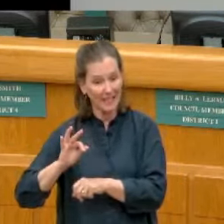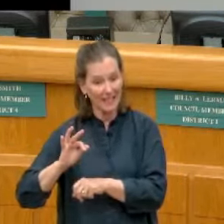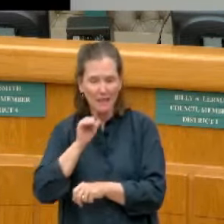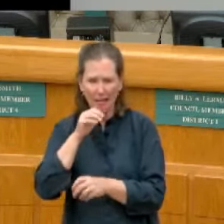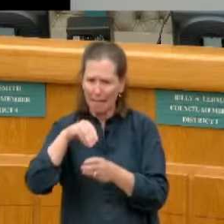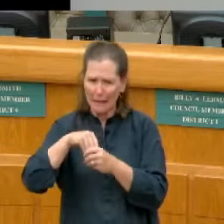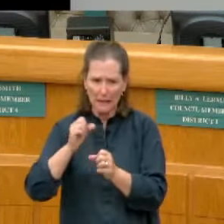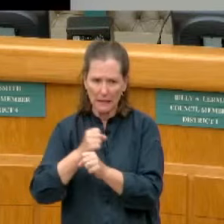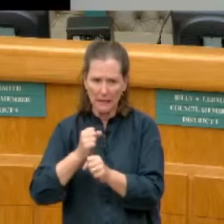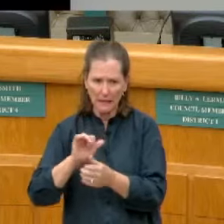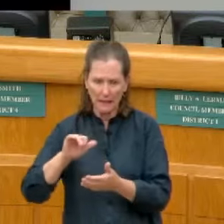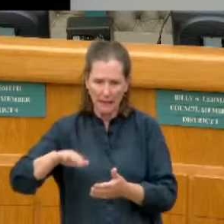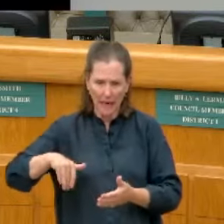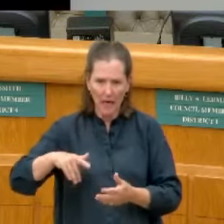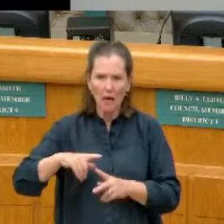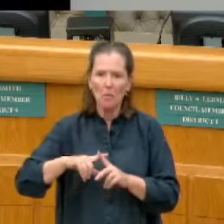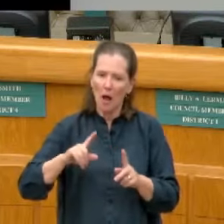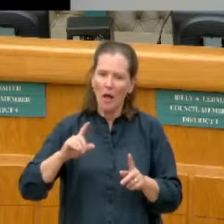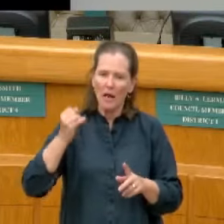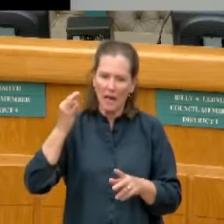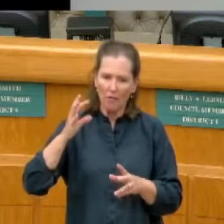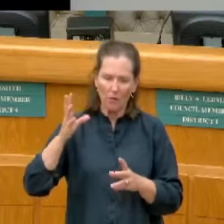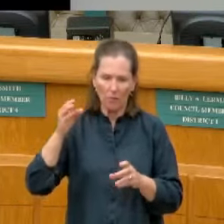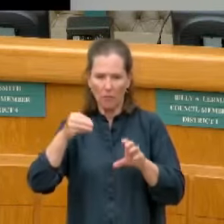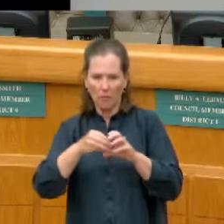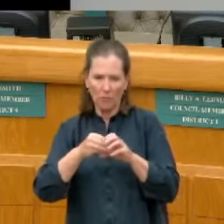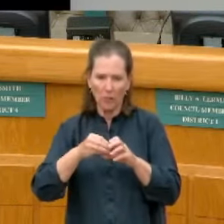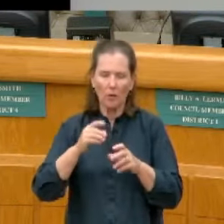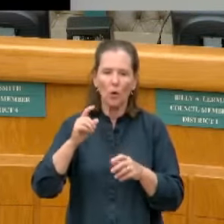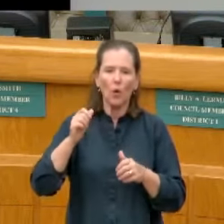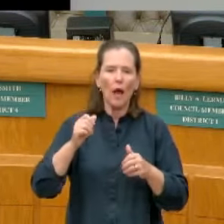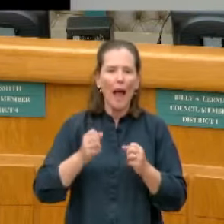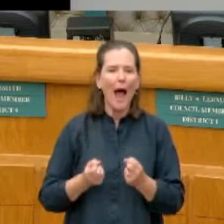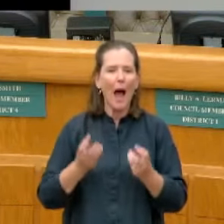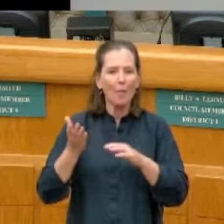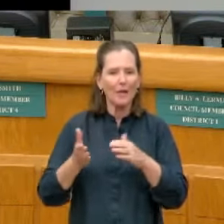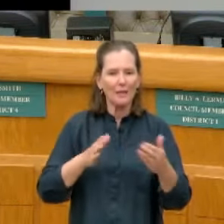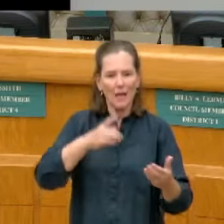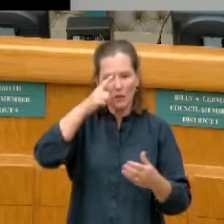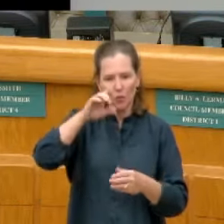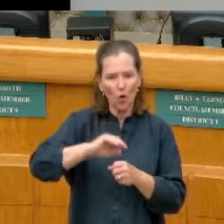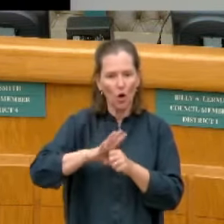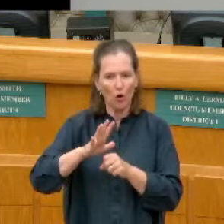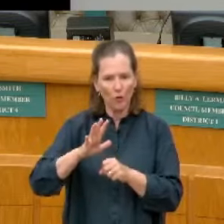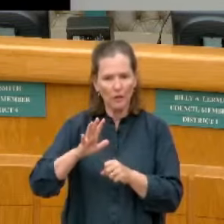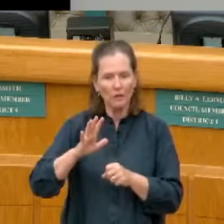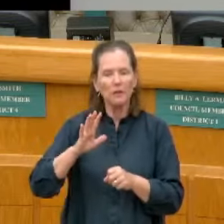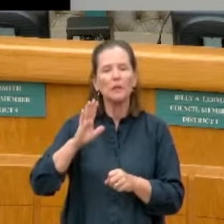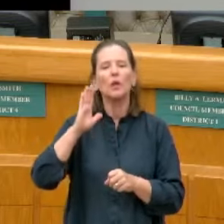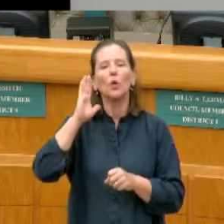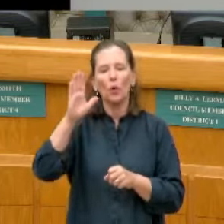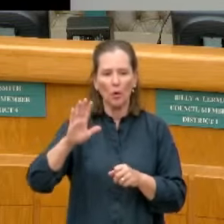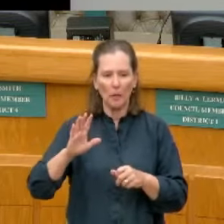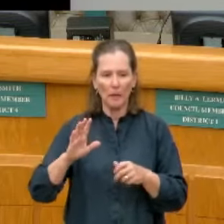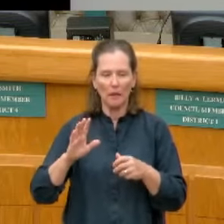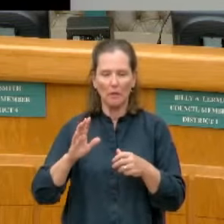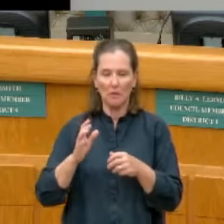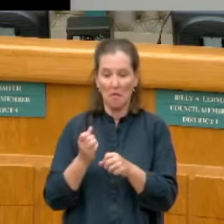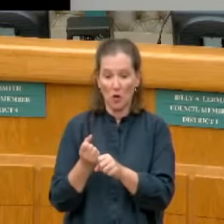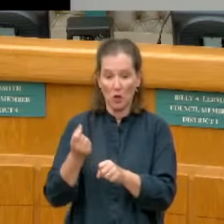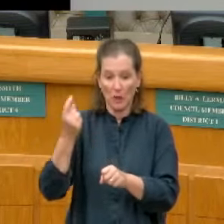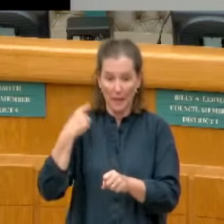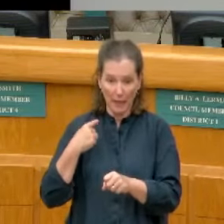it would be the 3rd leading cause of death in Nueces County for 2020, and we believe for 2021 it may be the 2nd or the 1st leading cause